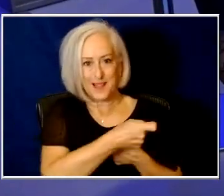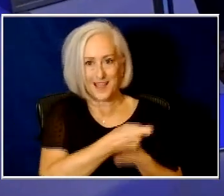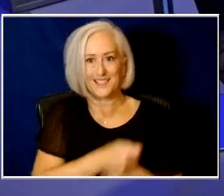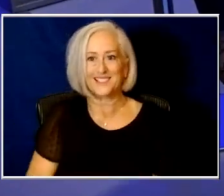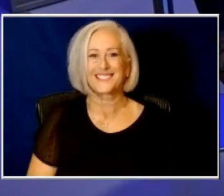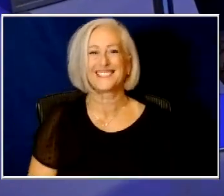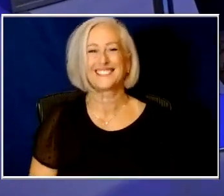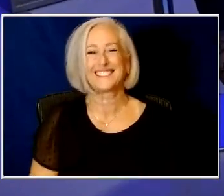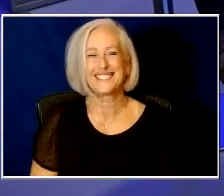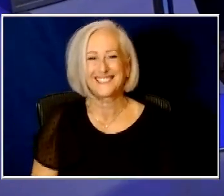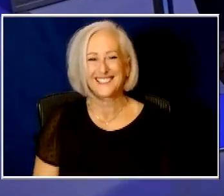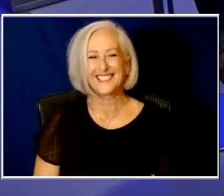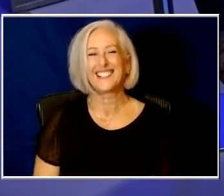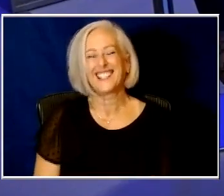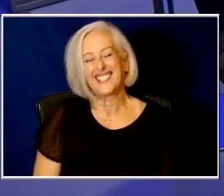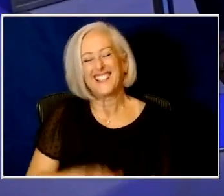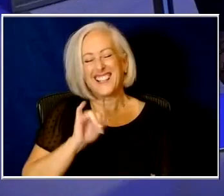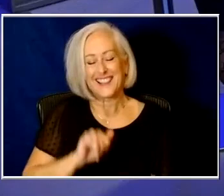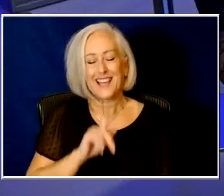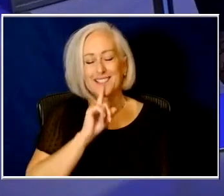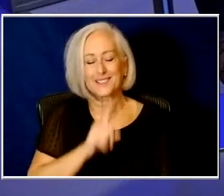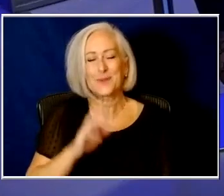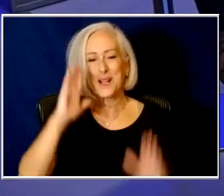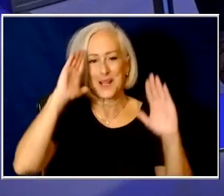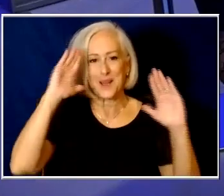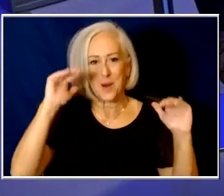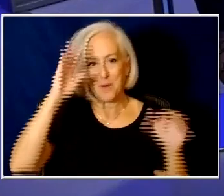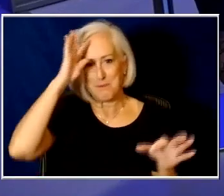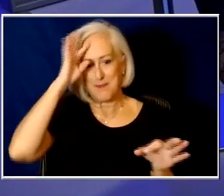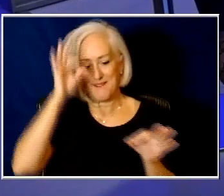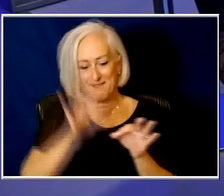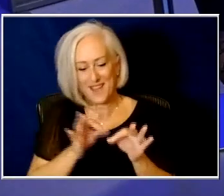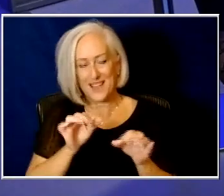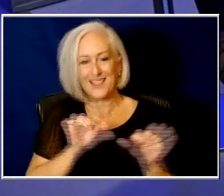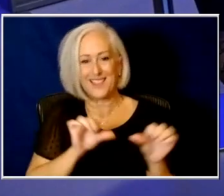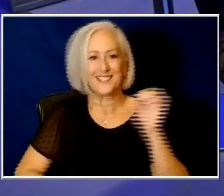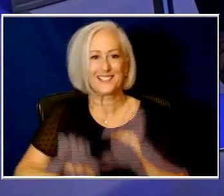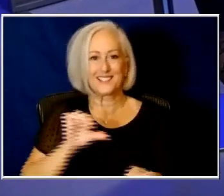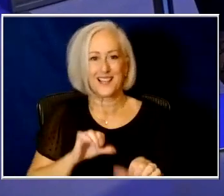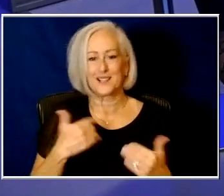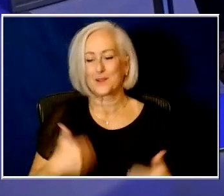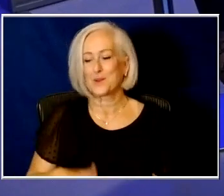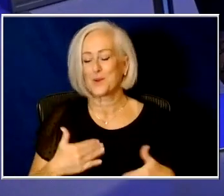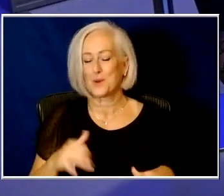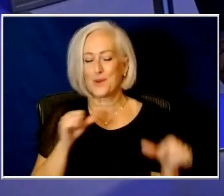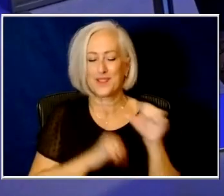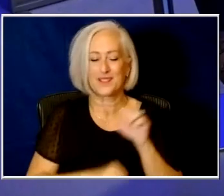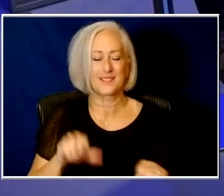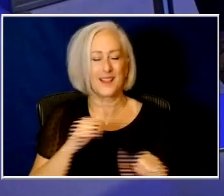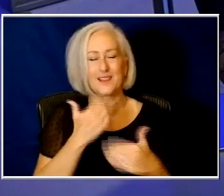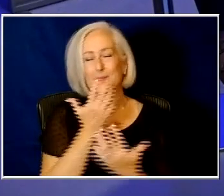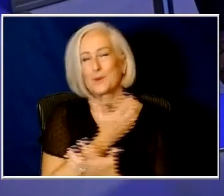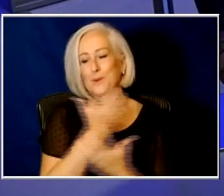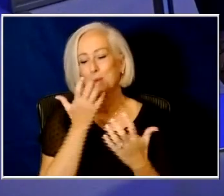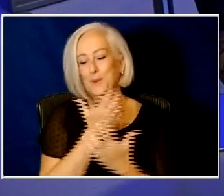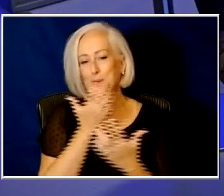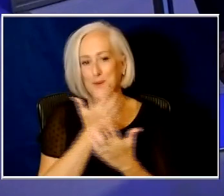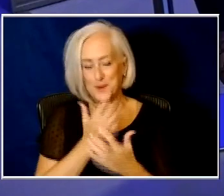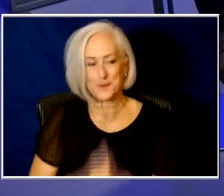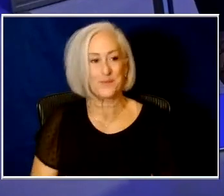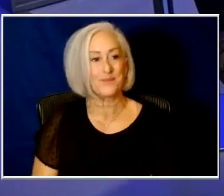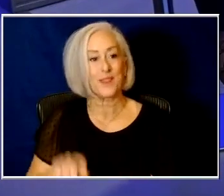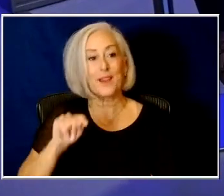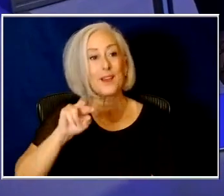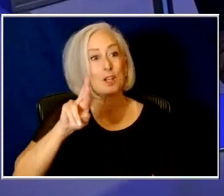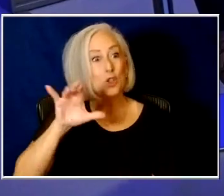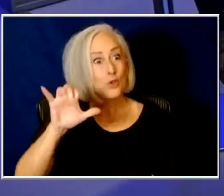that hope, faith, and science, man. Yes. Sometimes the science is just It's so amazing. darn remarkable. It is. So Tricia, you help patients find a